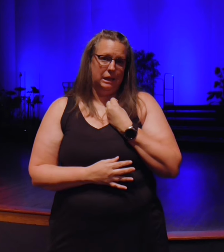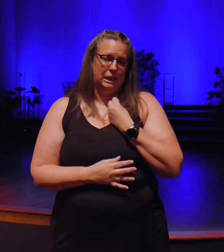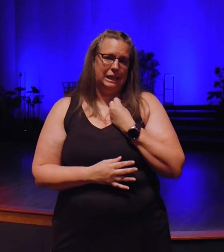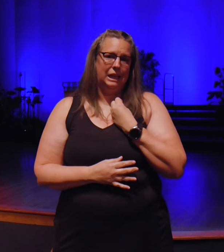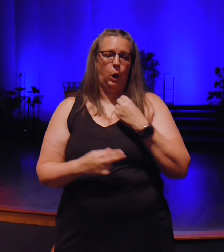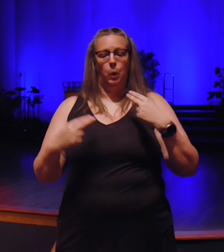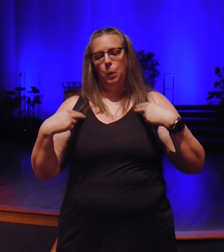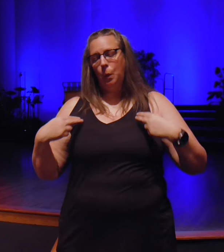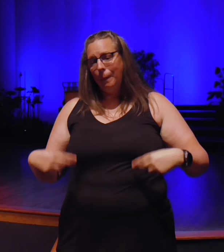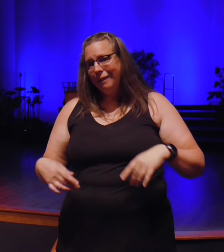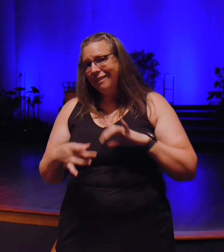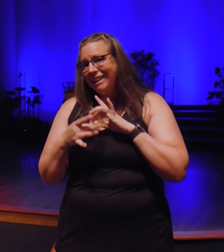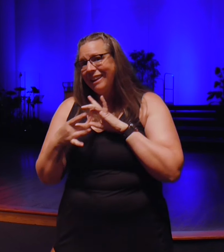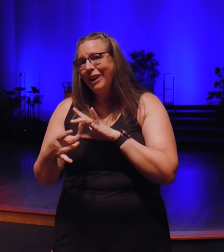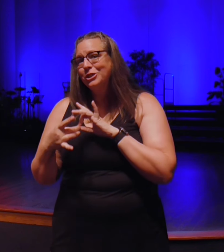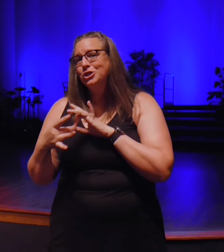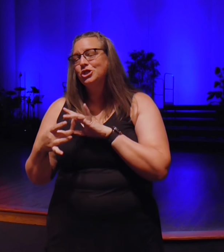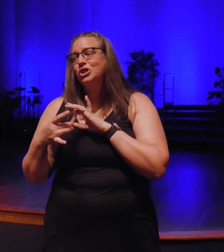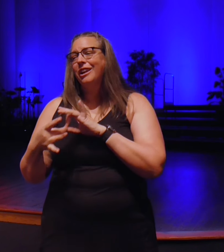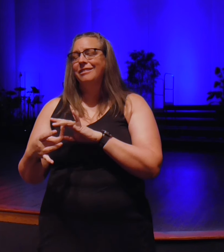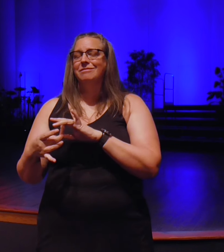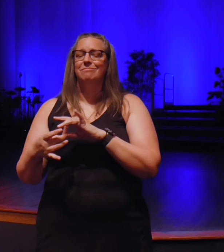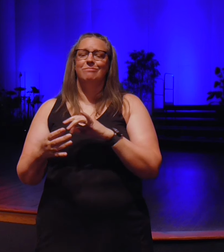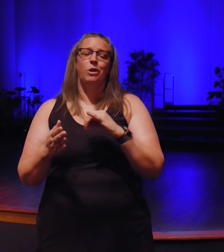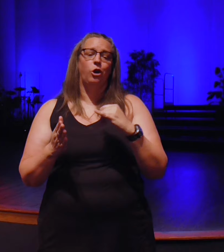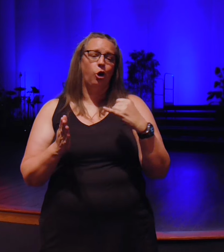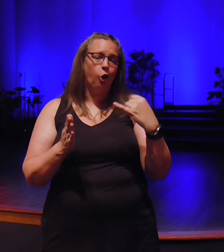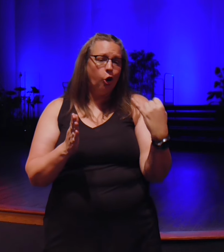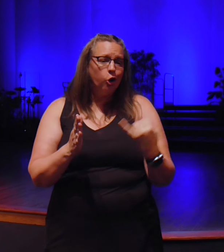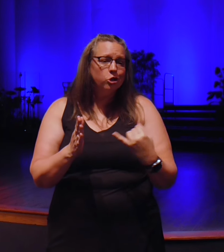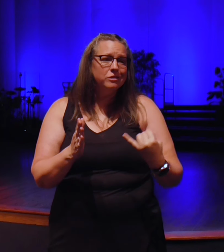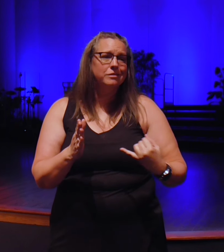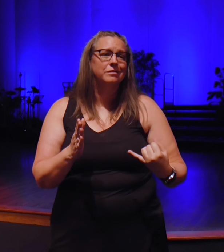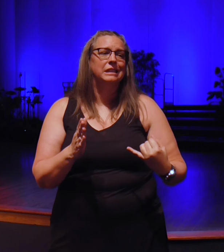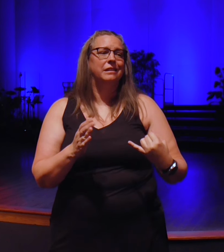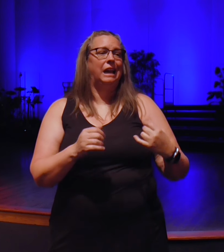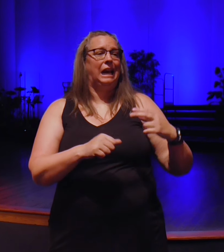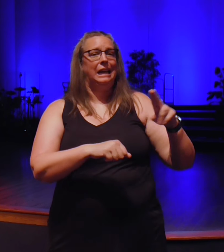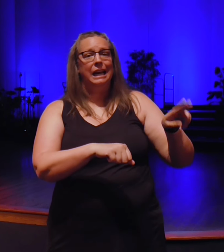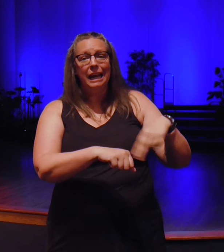Human connection, art, nature.